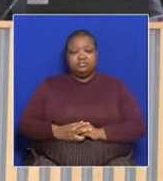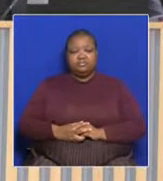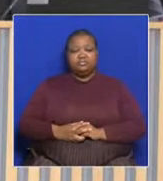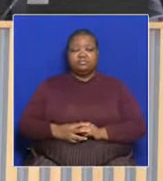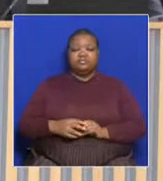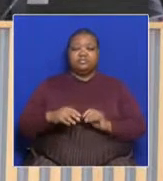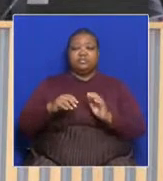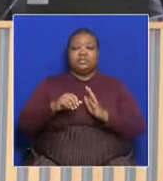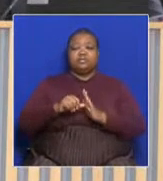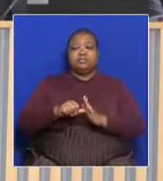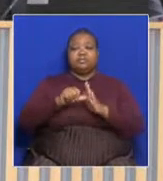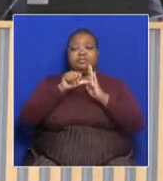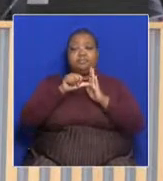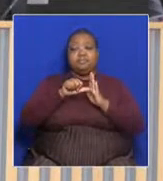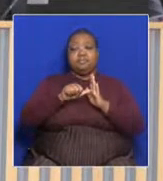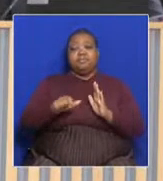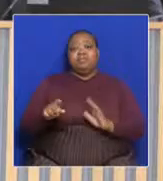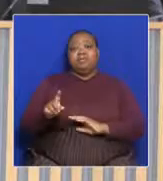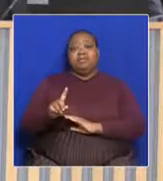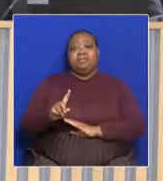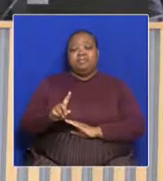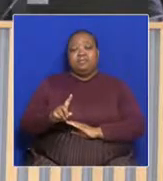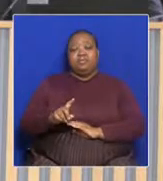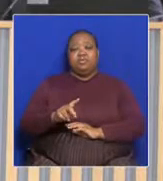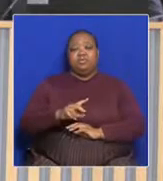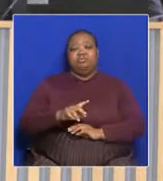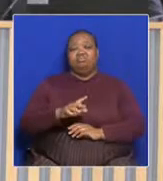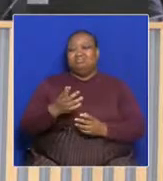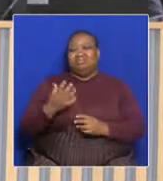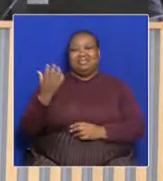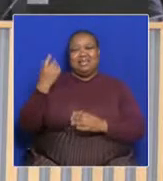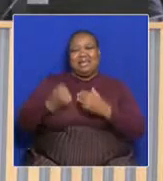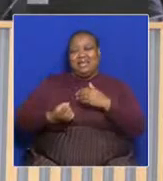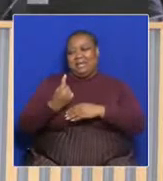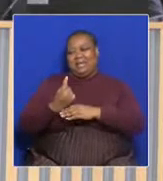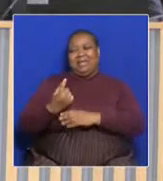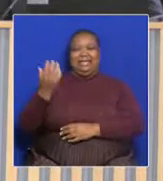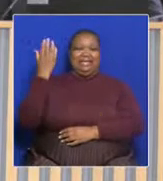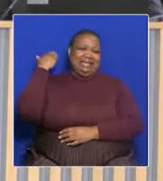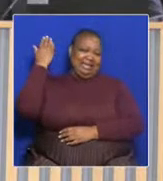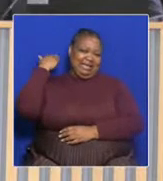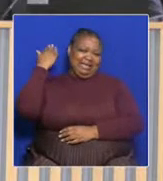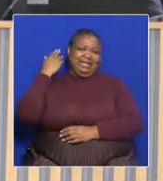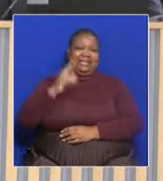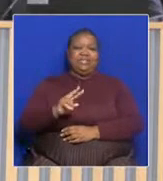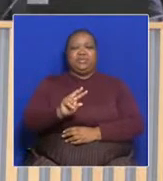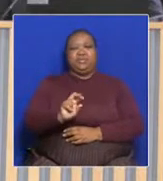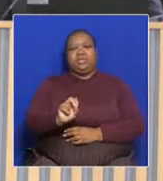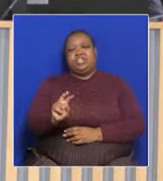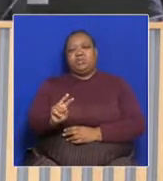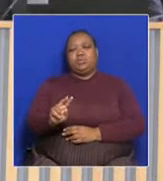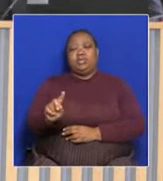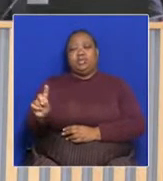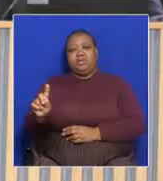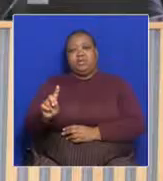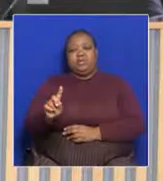this is as far back as 2021. That's the date of the... I'm saying Yes. in your